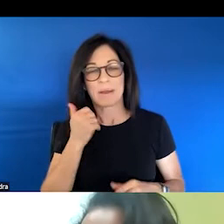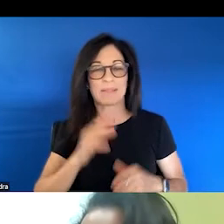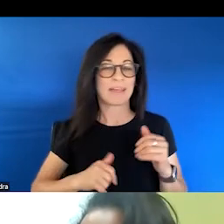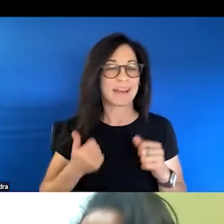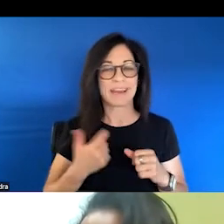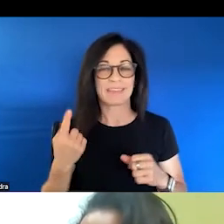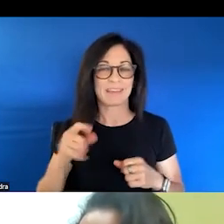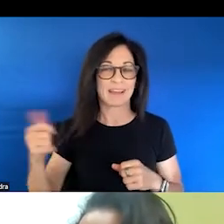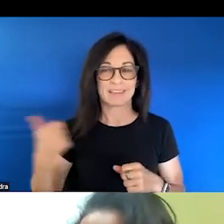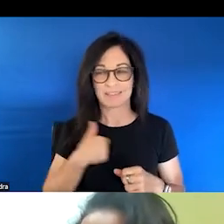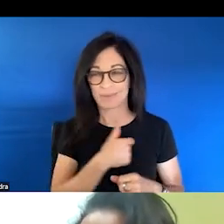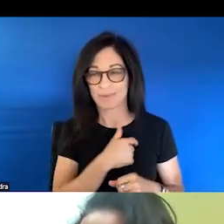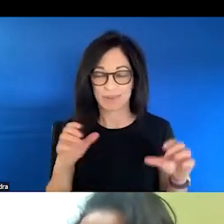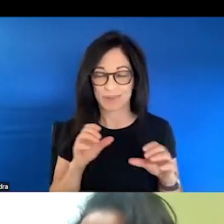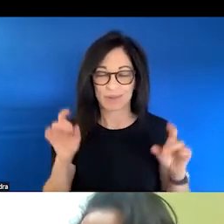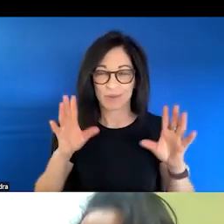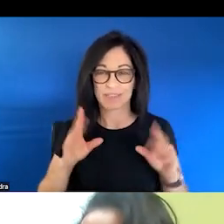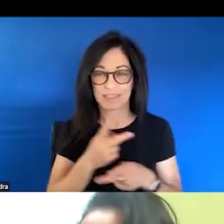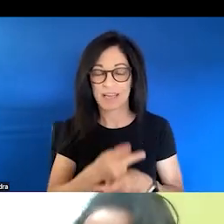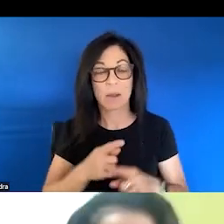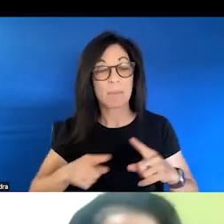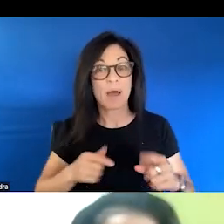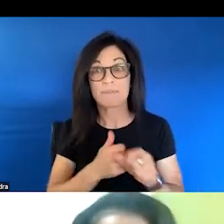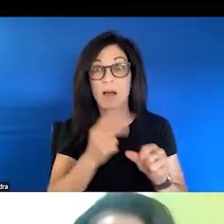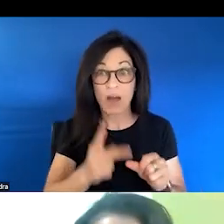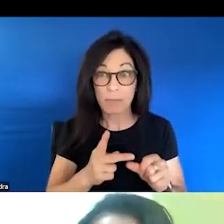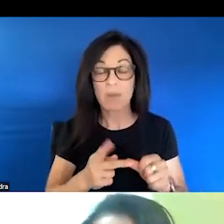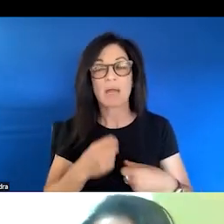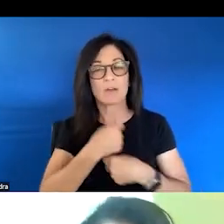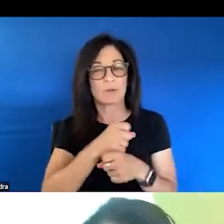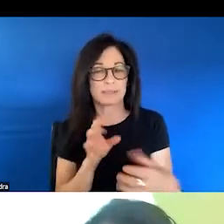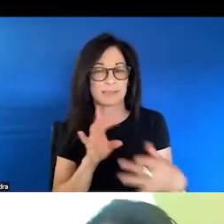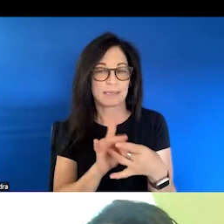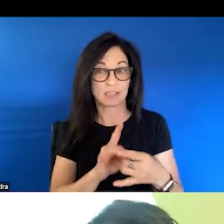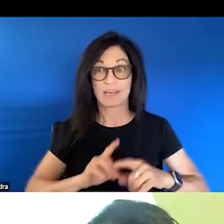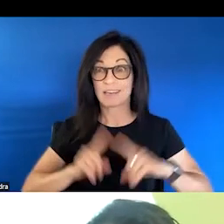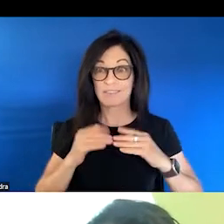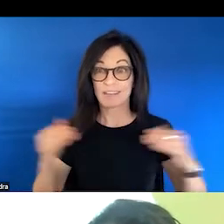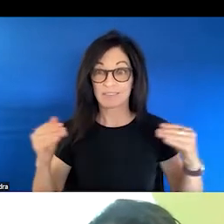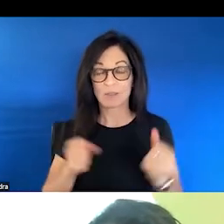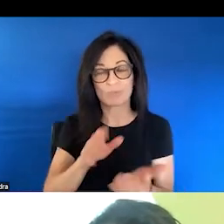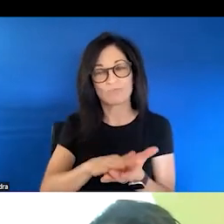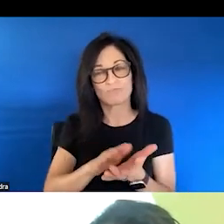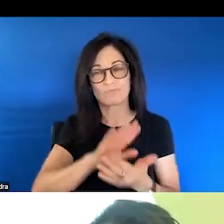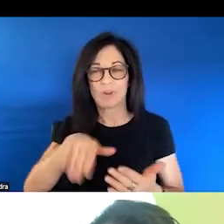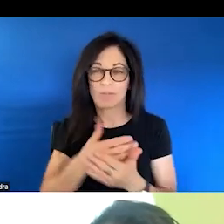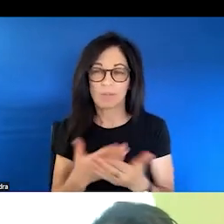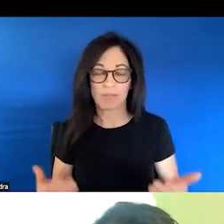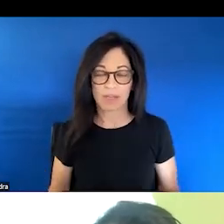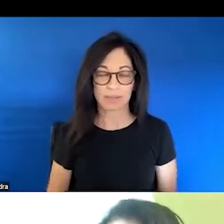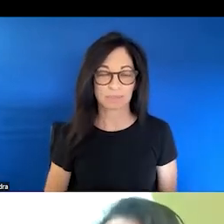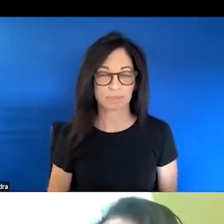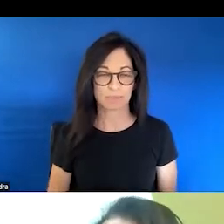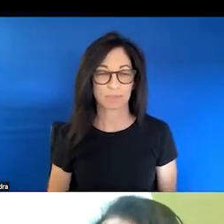Vic also put in follow-up creates connection at a different level. So kudos to you guys about all of those things. Just one question out